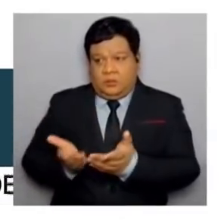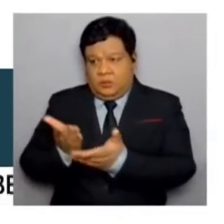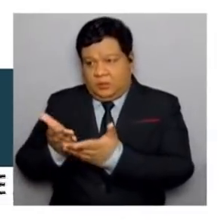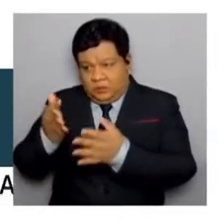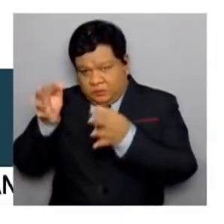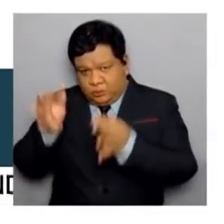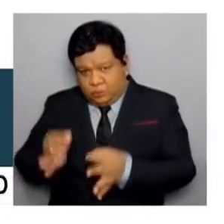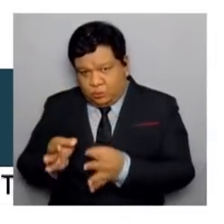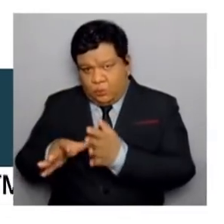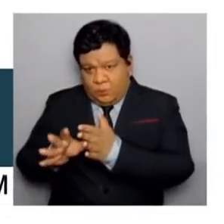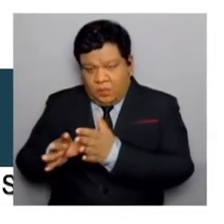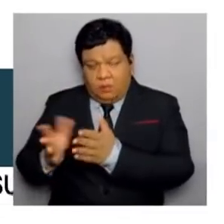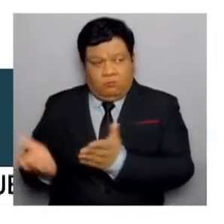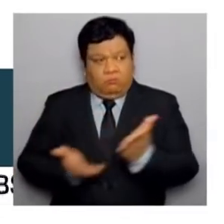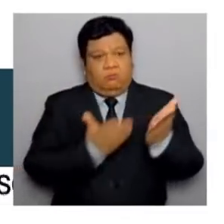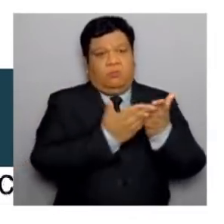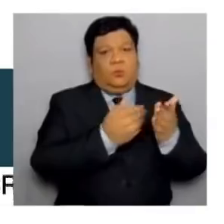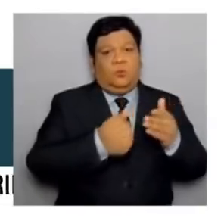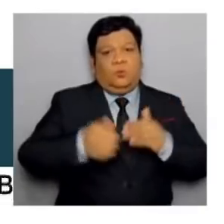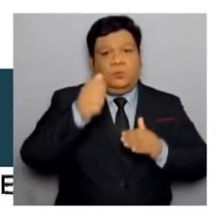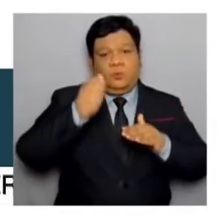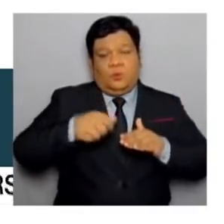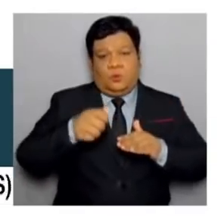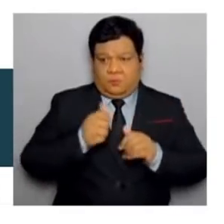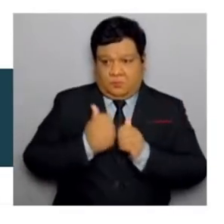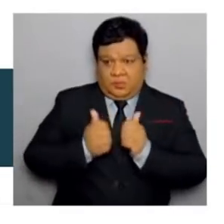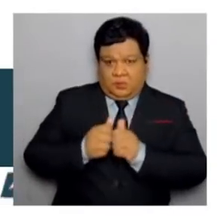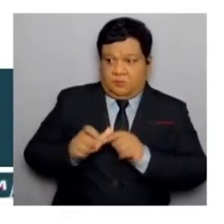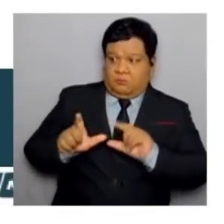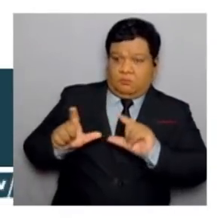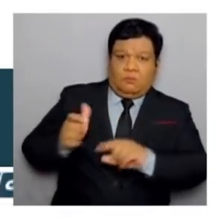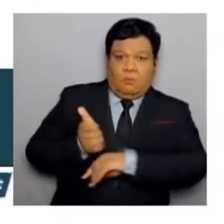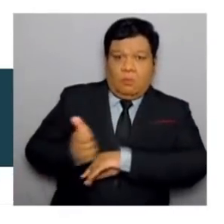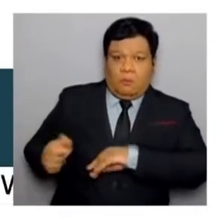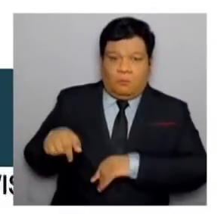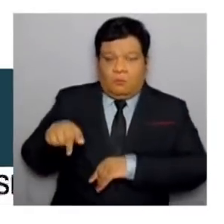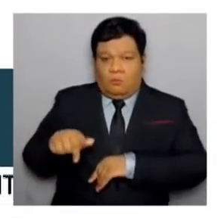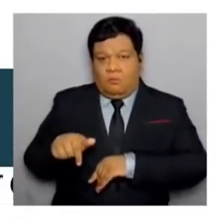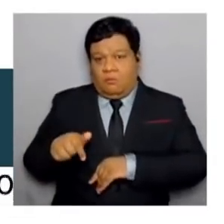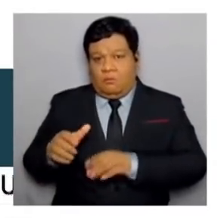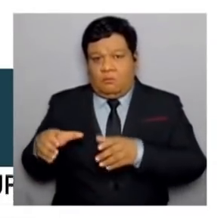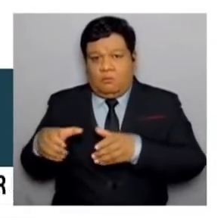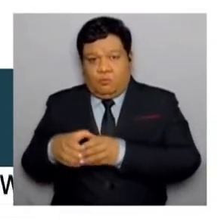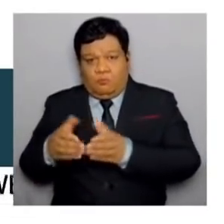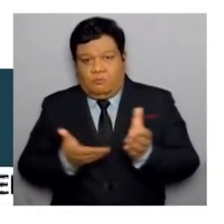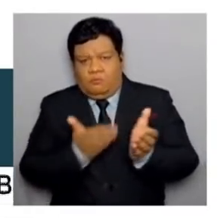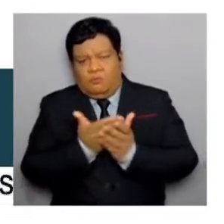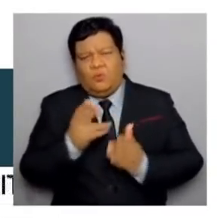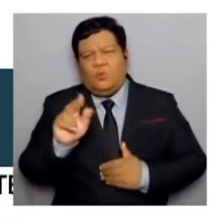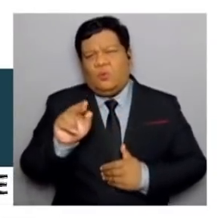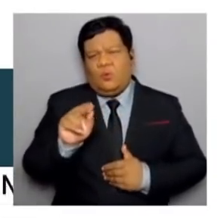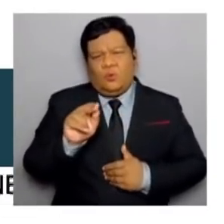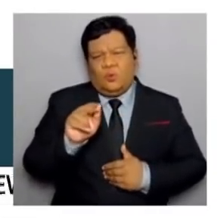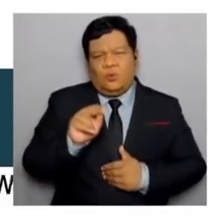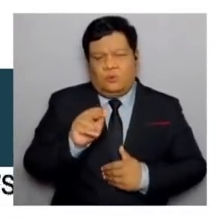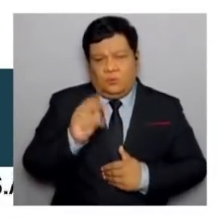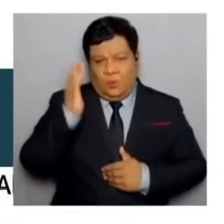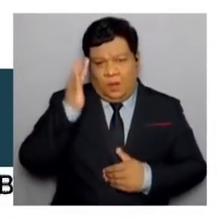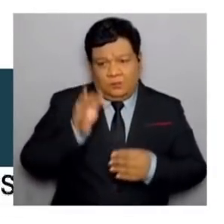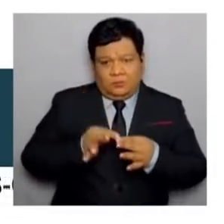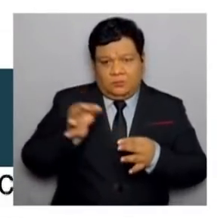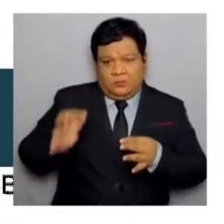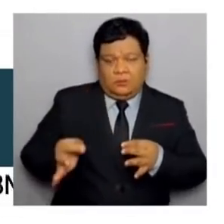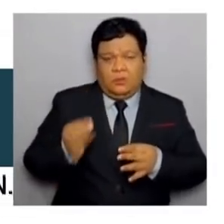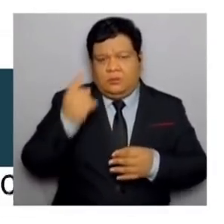So in other words, hindi po dapat i-accuse of petitioners or kahit sino man because of the delay. But I think